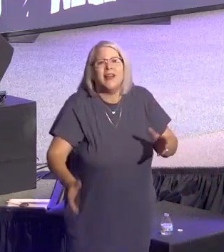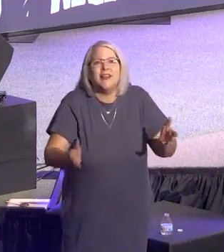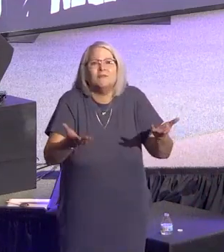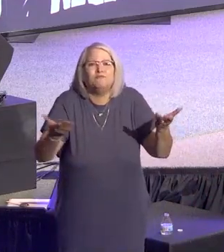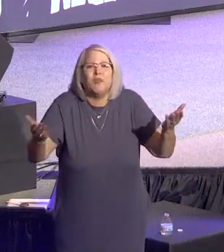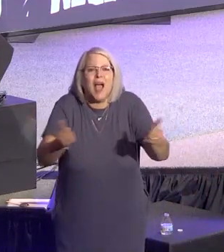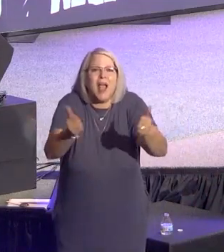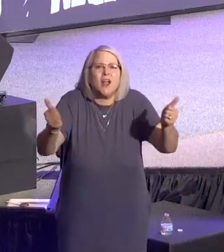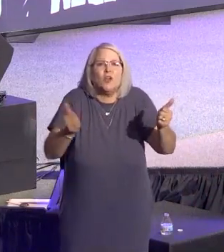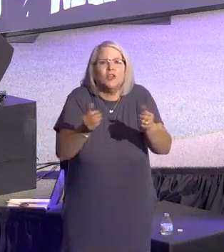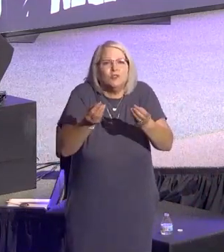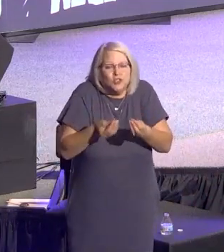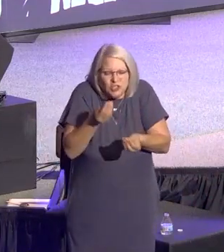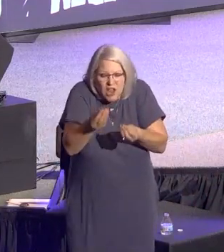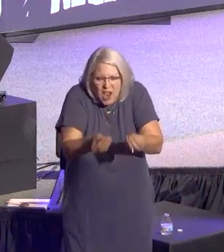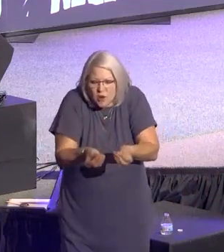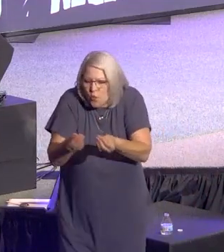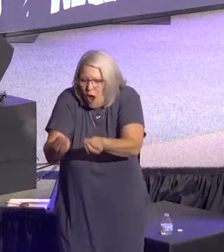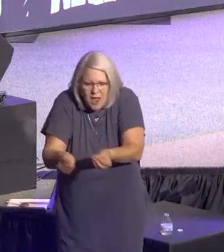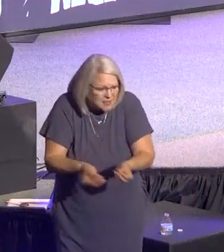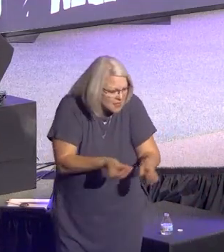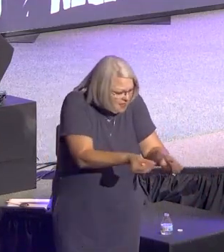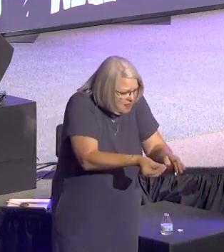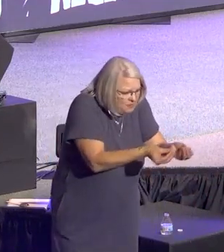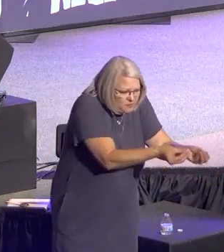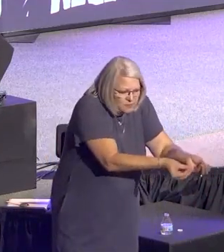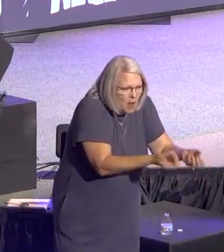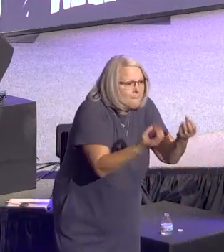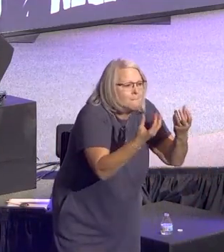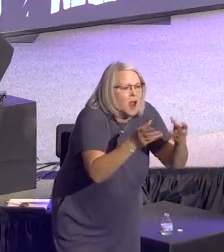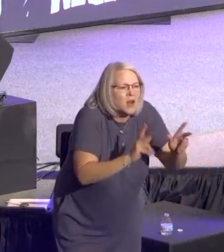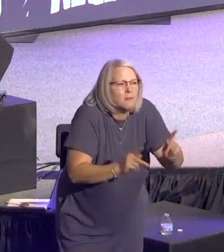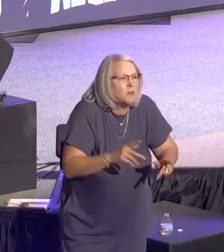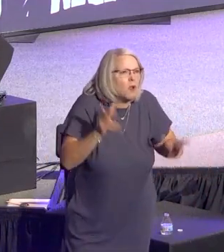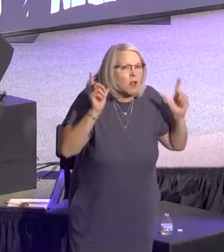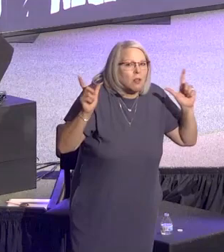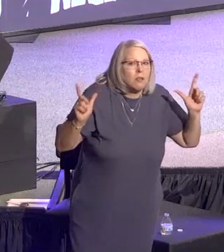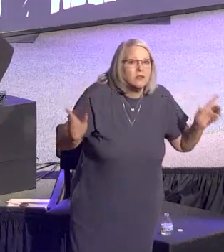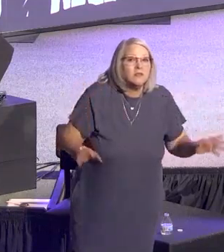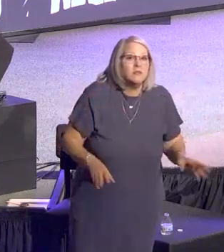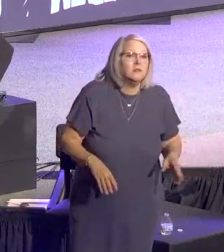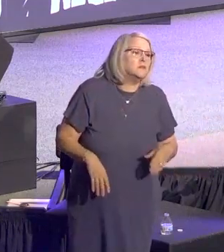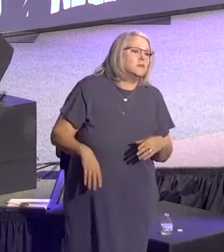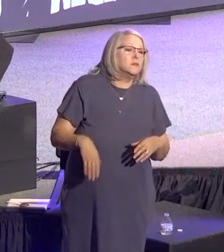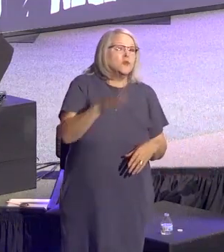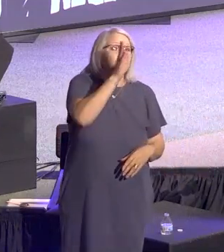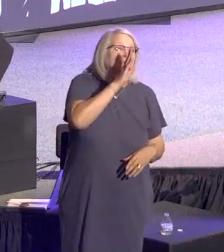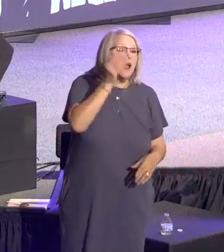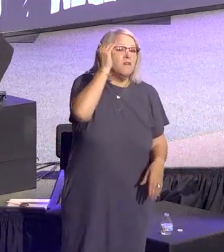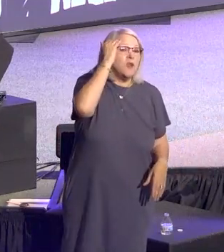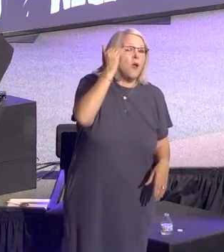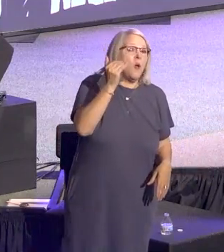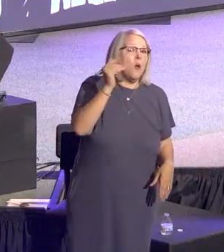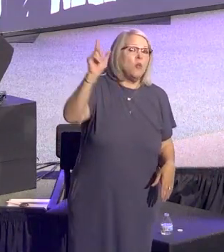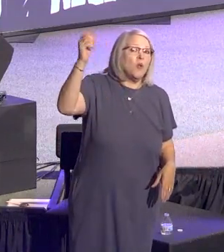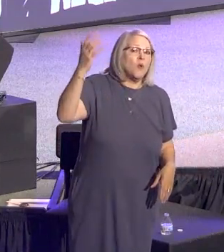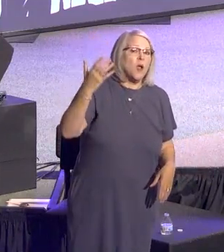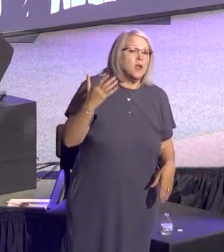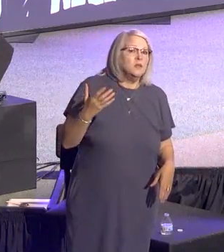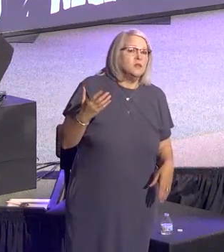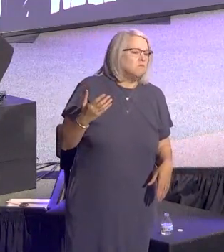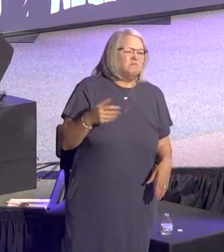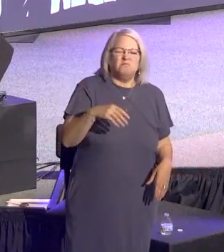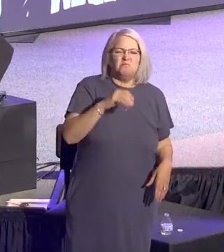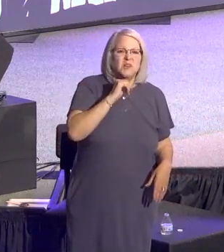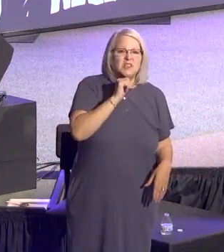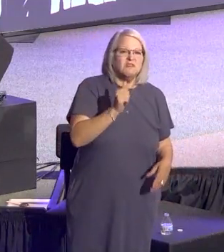of generosity. And there are many people that are listening to my voice today, you'll never know that side of grace because you're